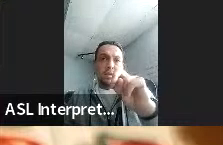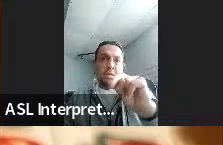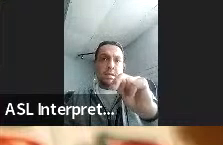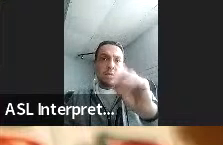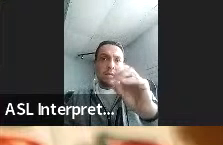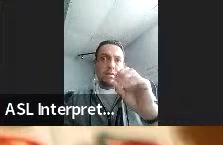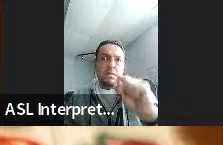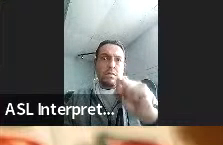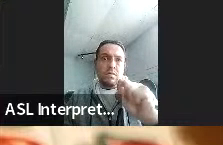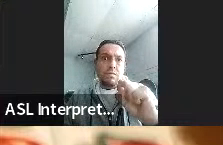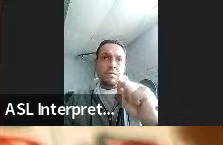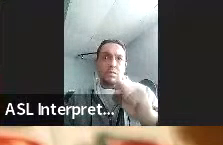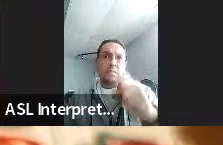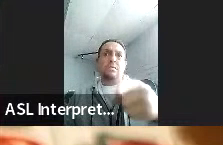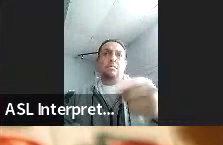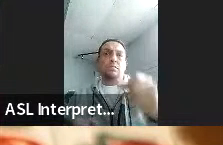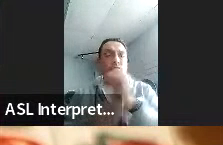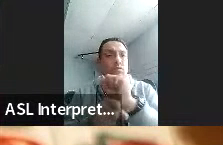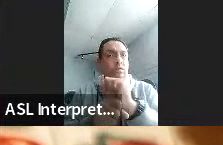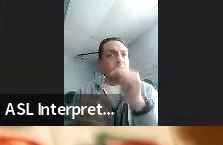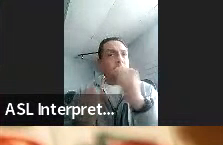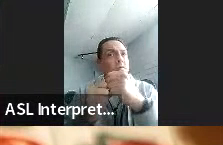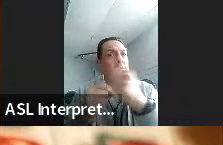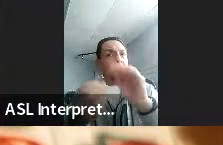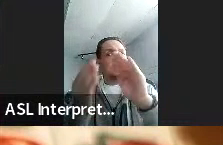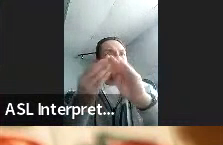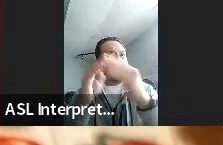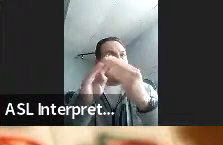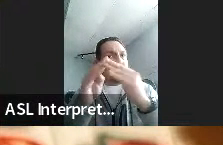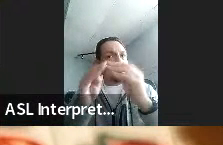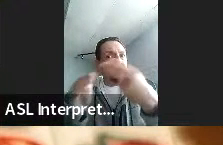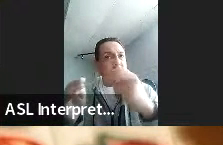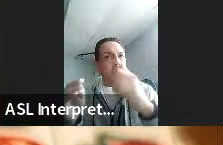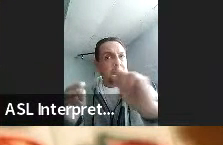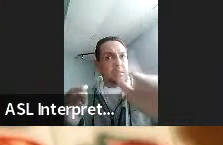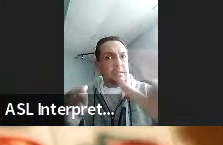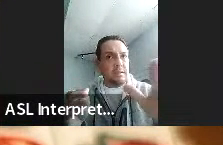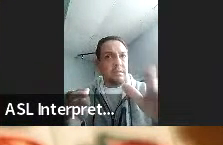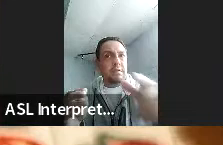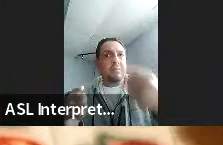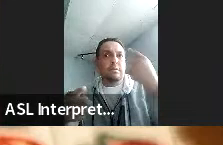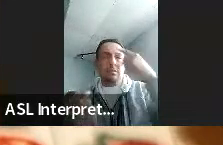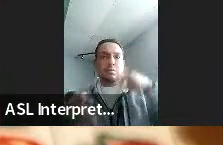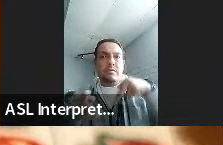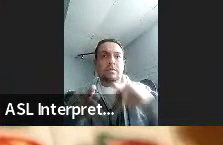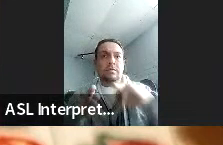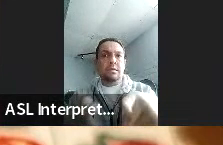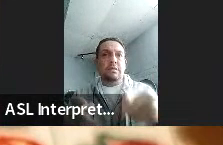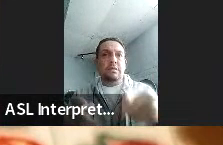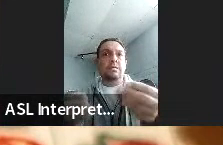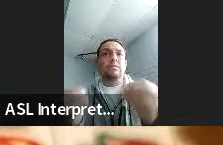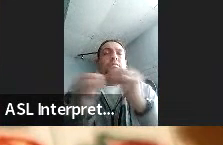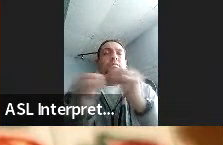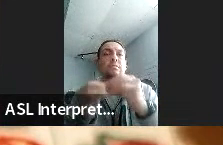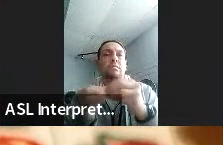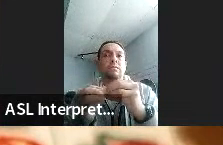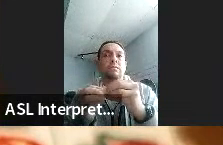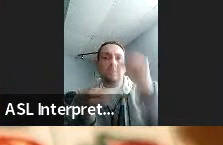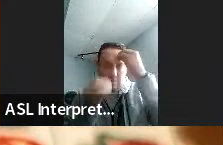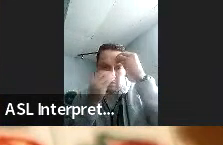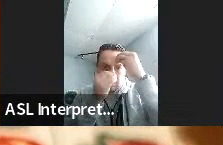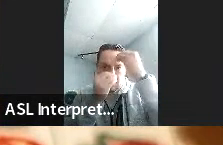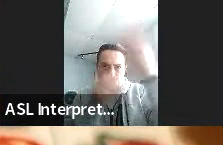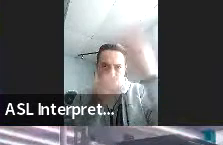understand whether there are zoning implications that would need to be addressed to enable this process. More to come on this at a later date. Next slide,